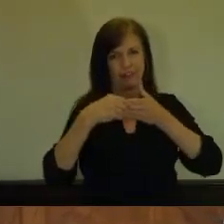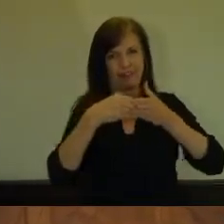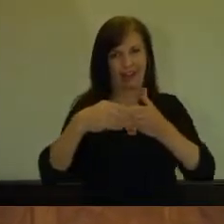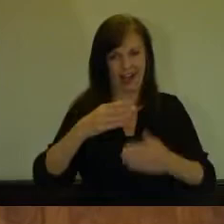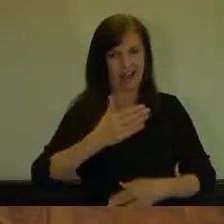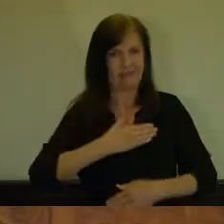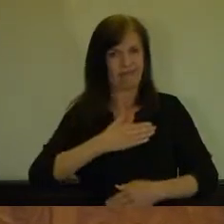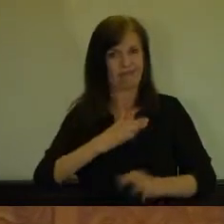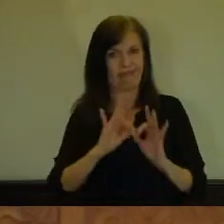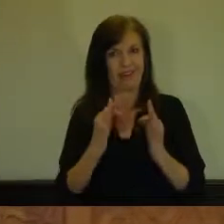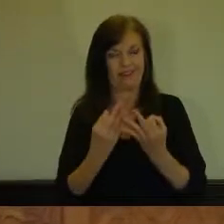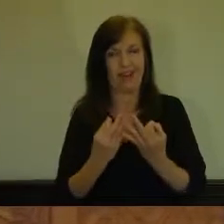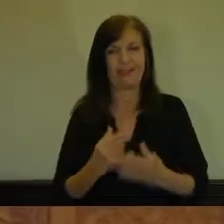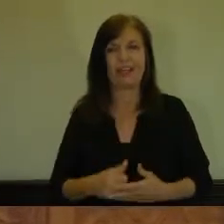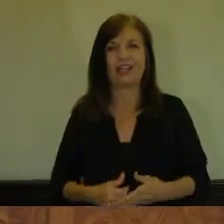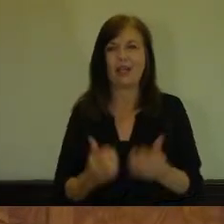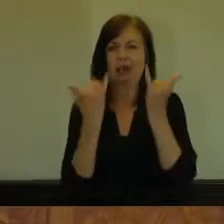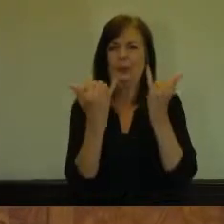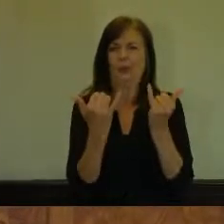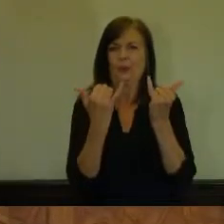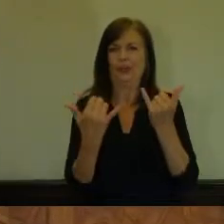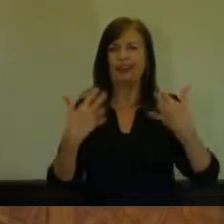years, and it's a happy anniversary day.